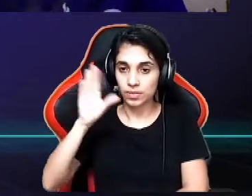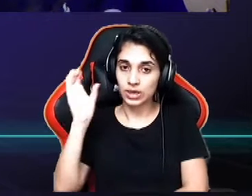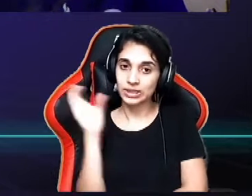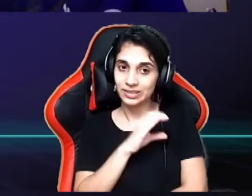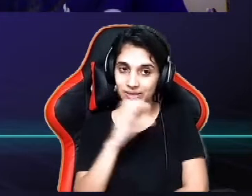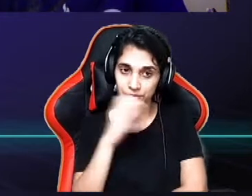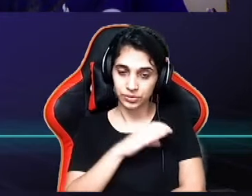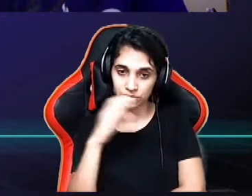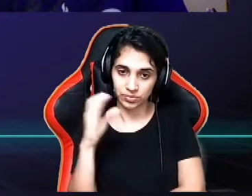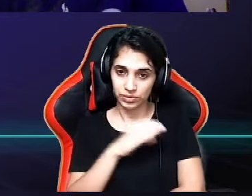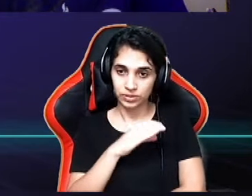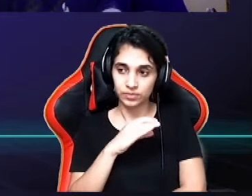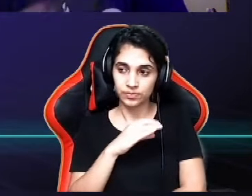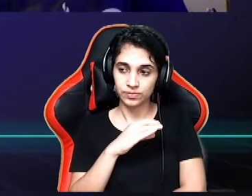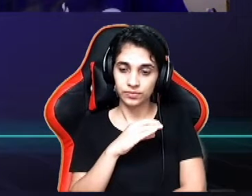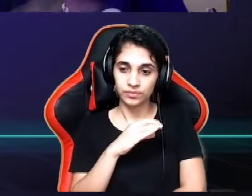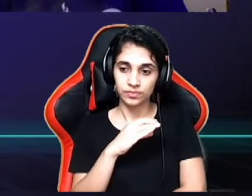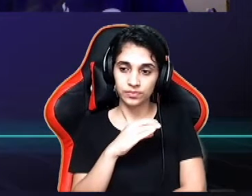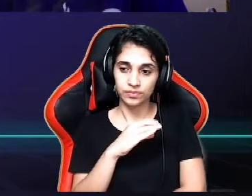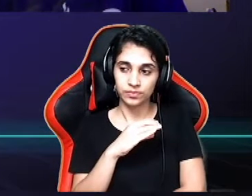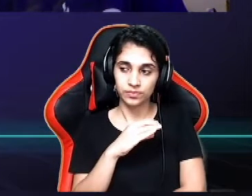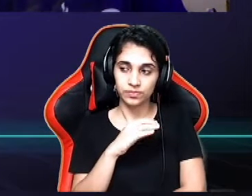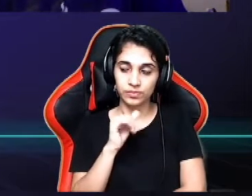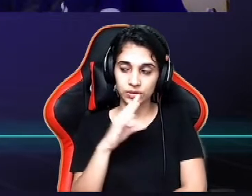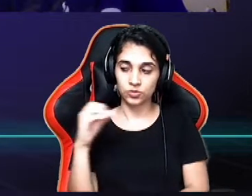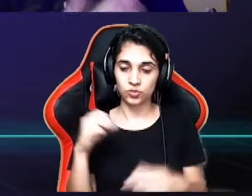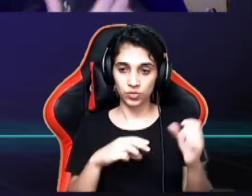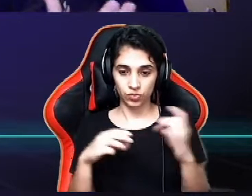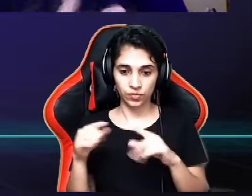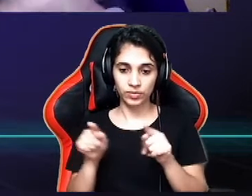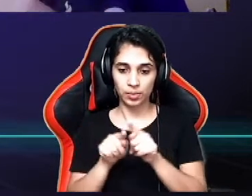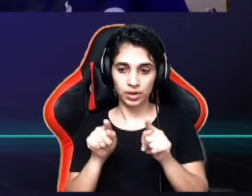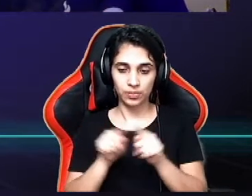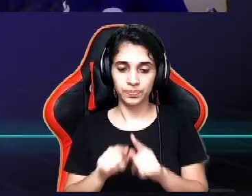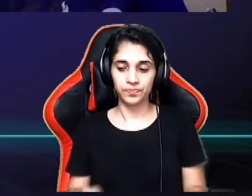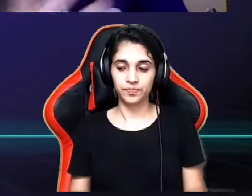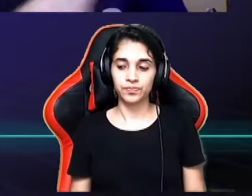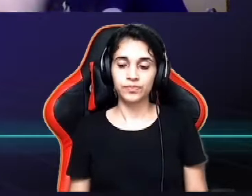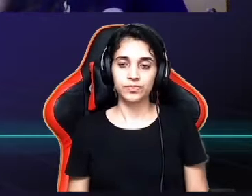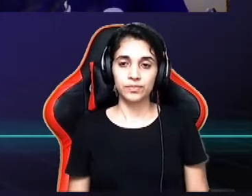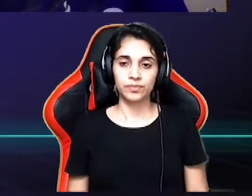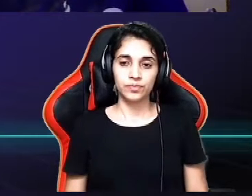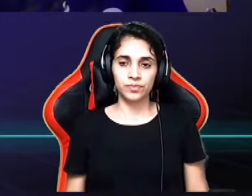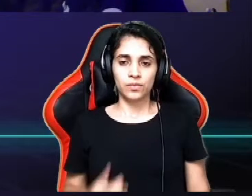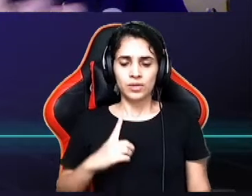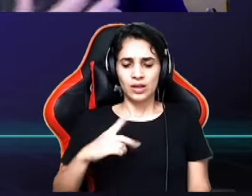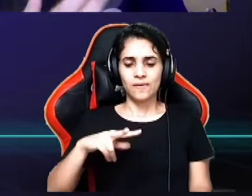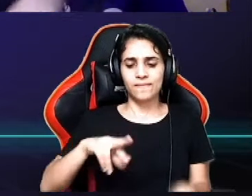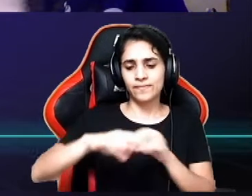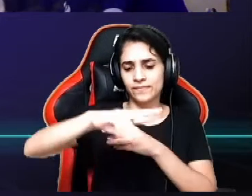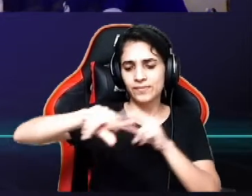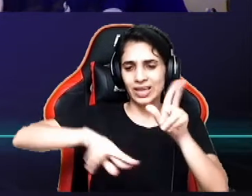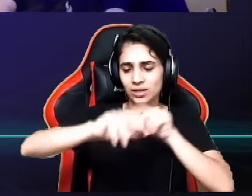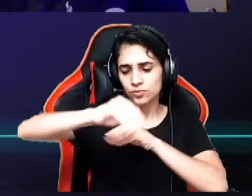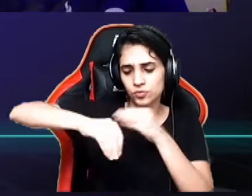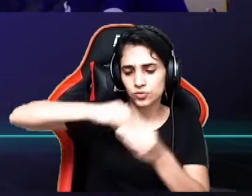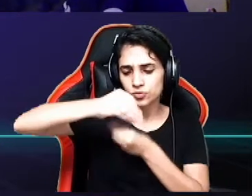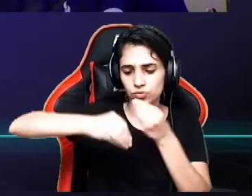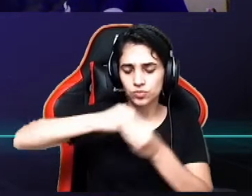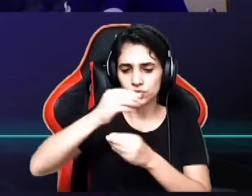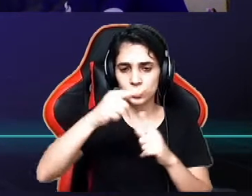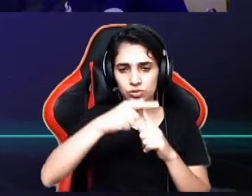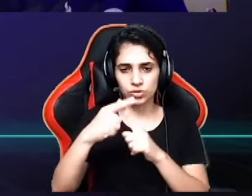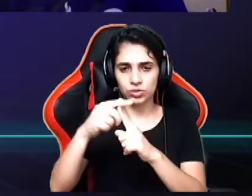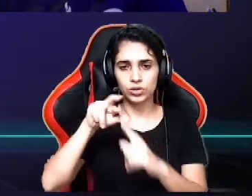mobile, we can bring this in a very interesting way, very innovative way. So it's a mix of several